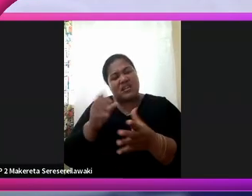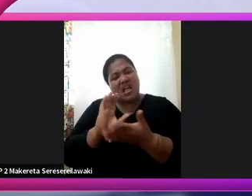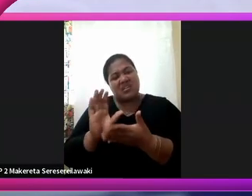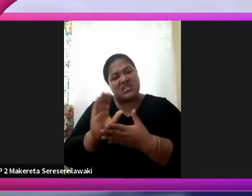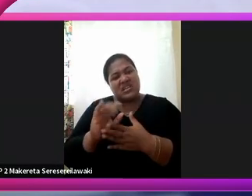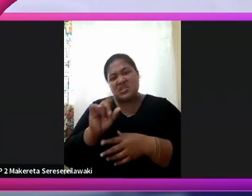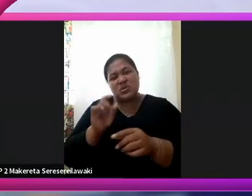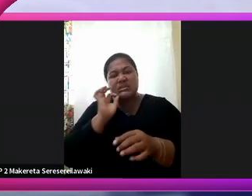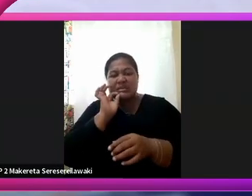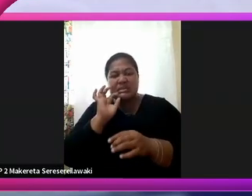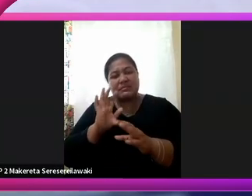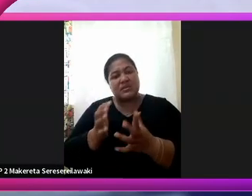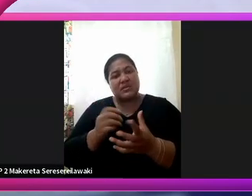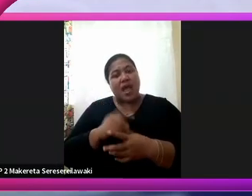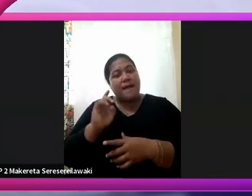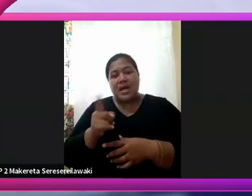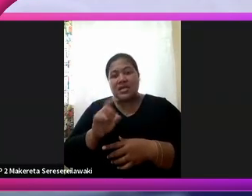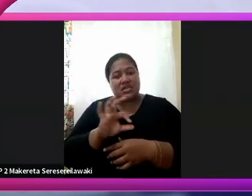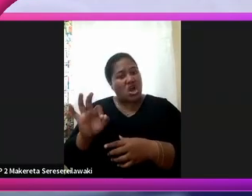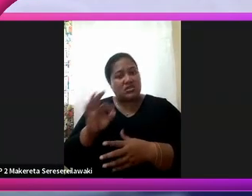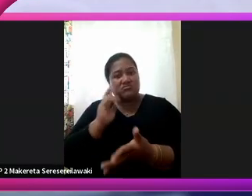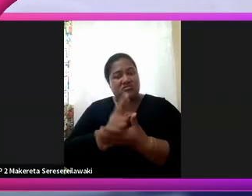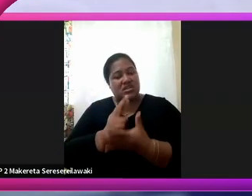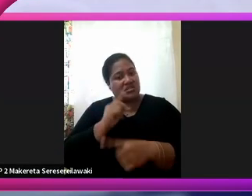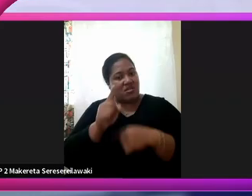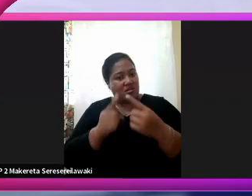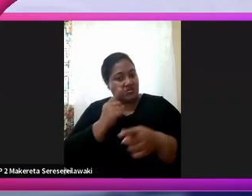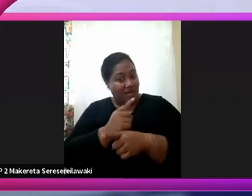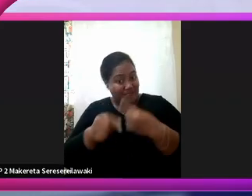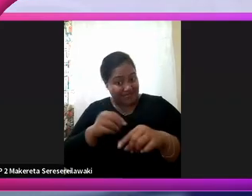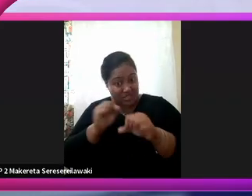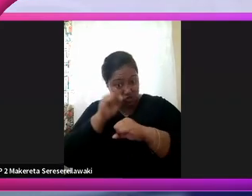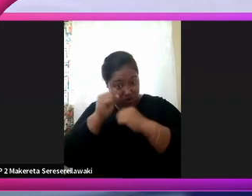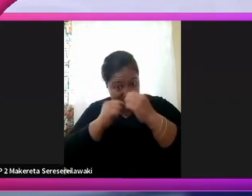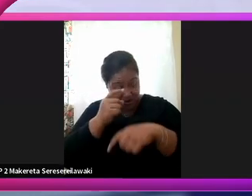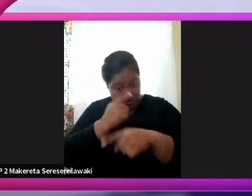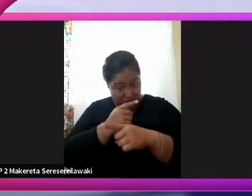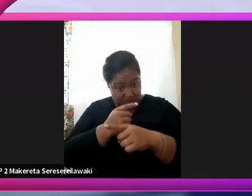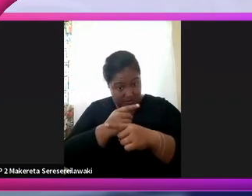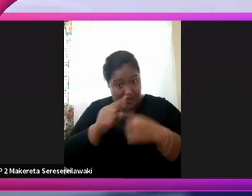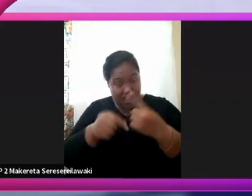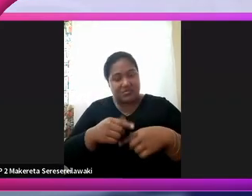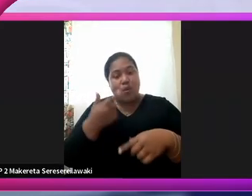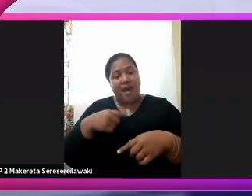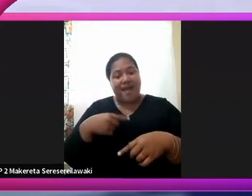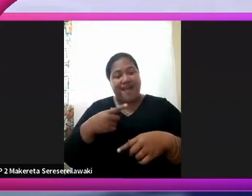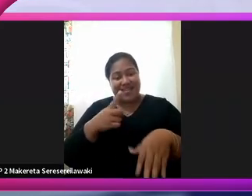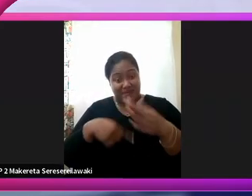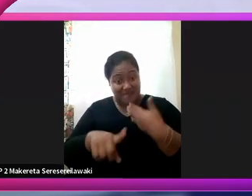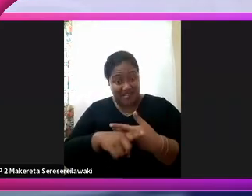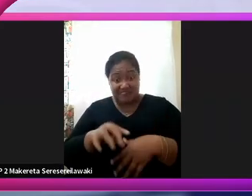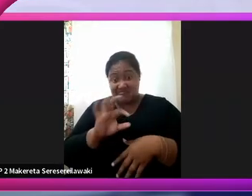but not even cut into the structure that we discuss about the cause of infertility. We don't have that as